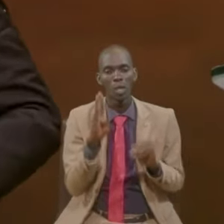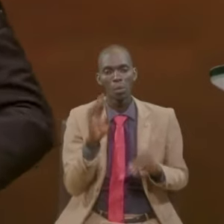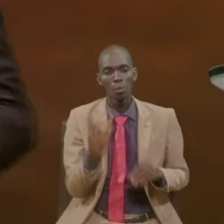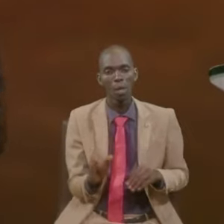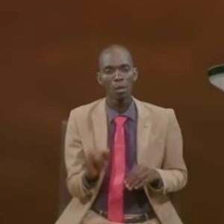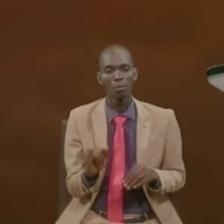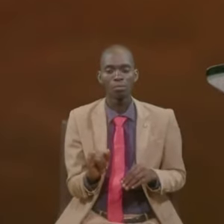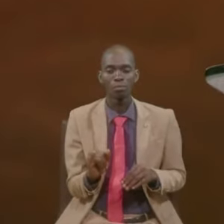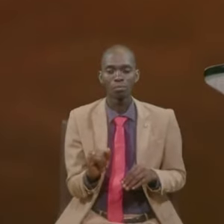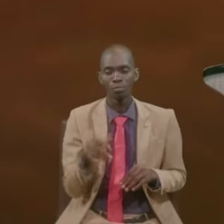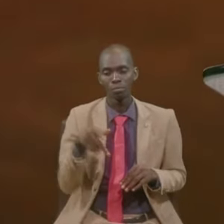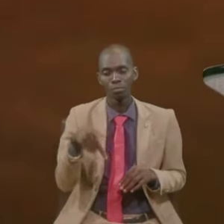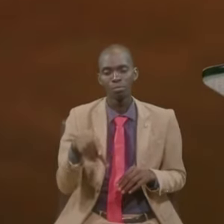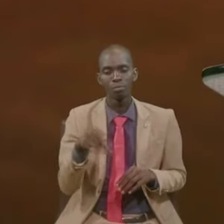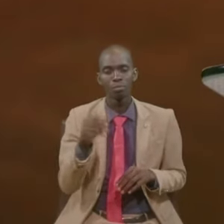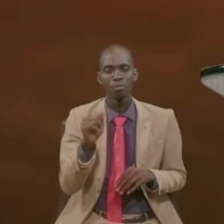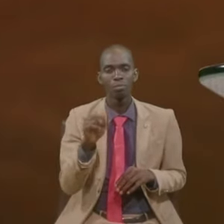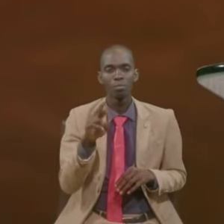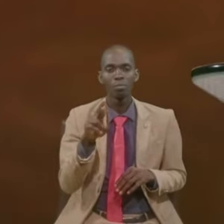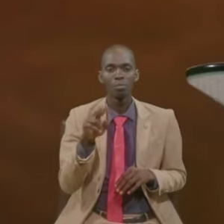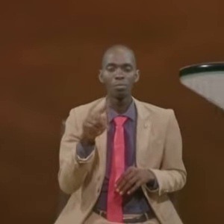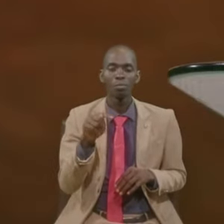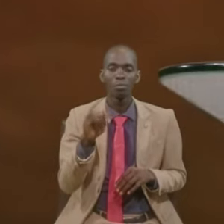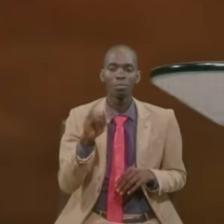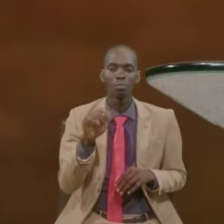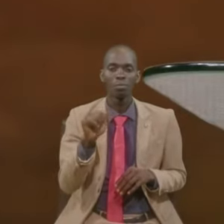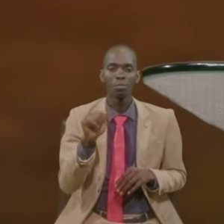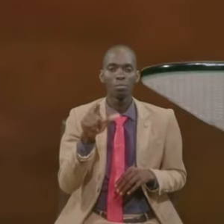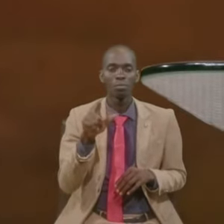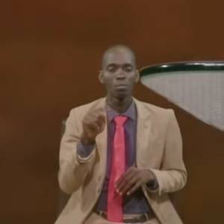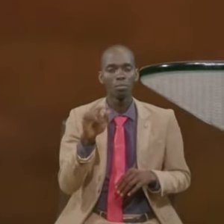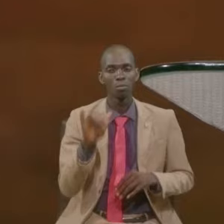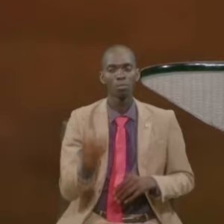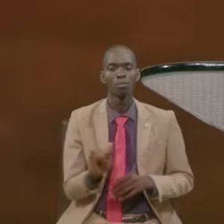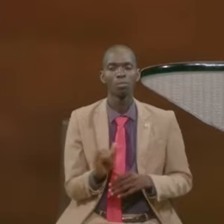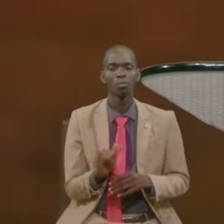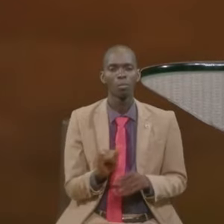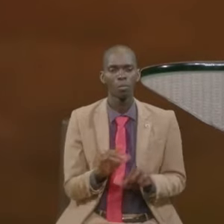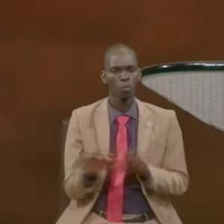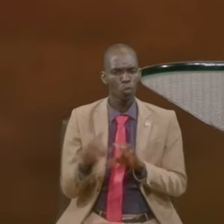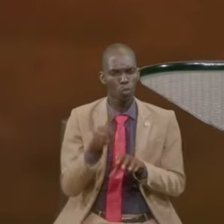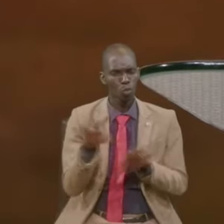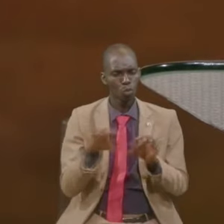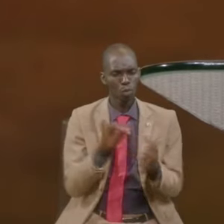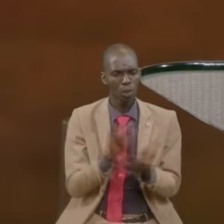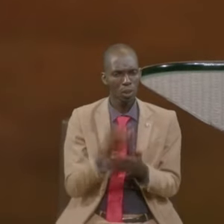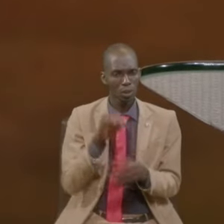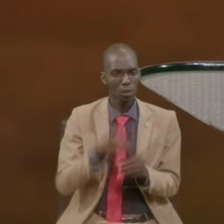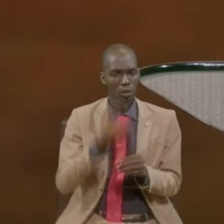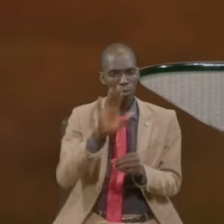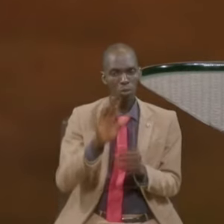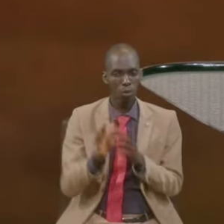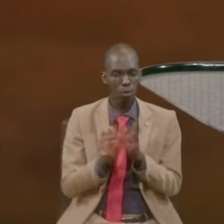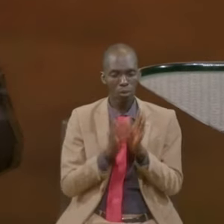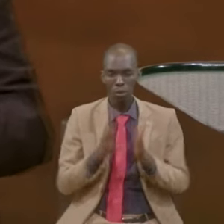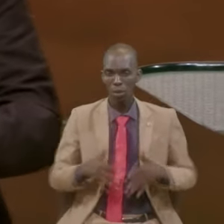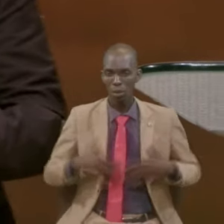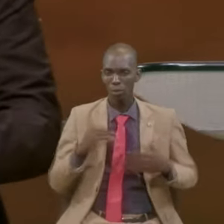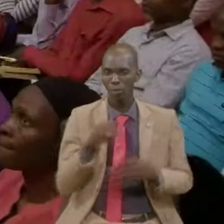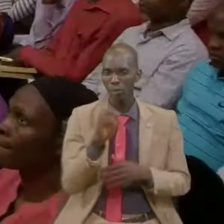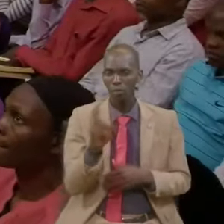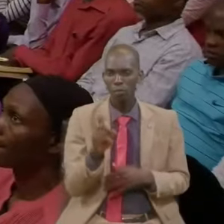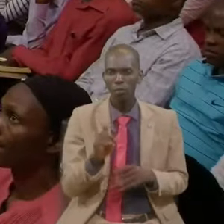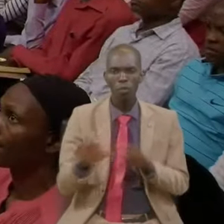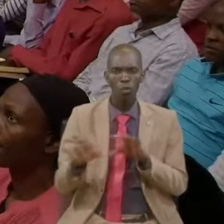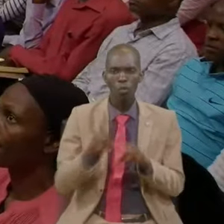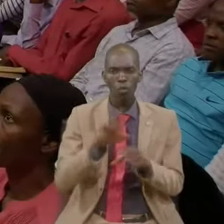by partiality. Do you include that in your Christian life? Do you